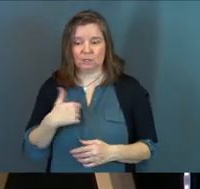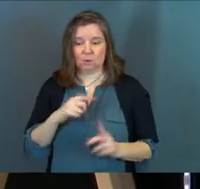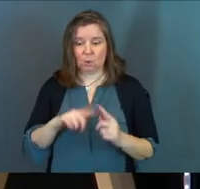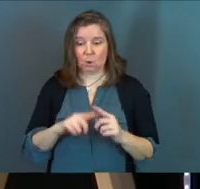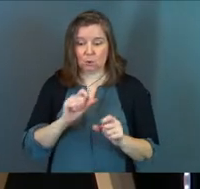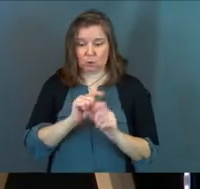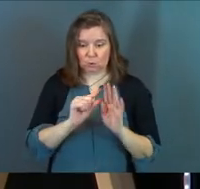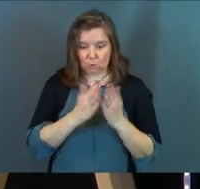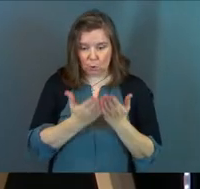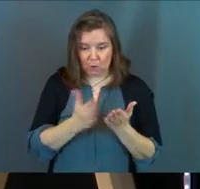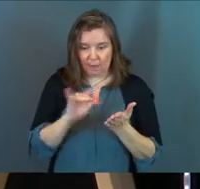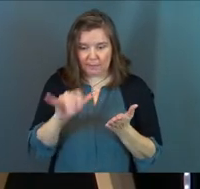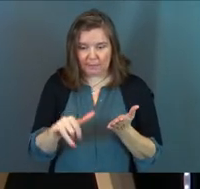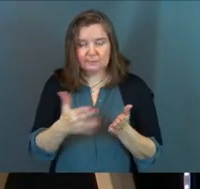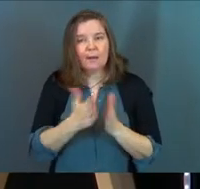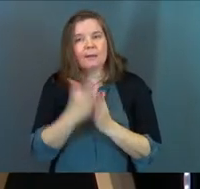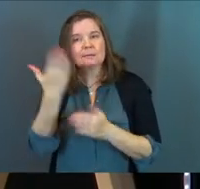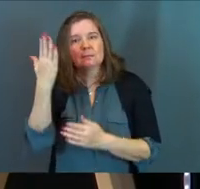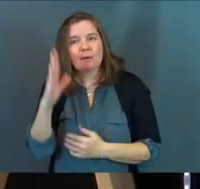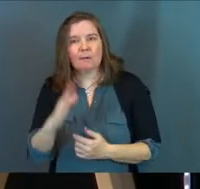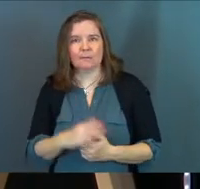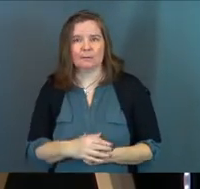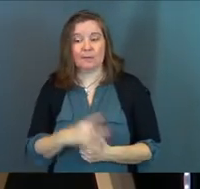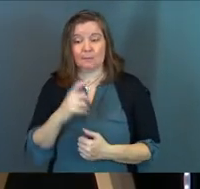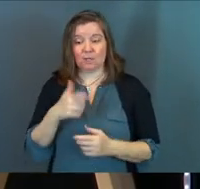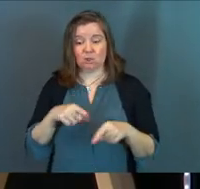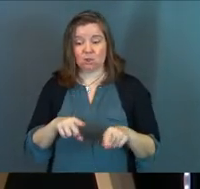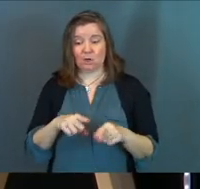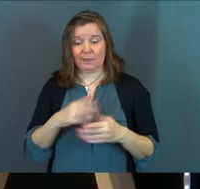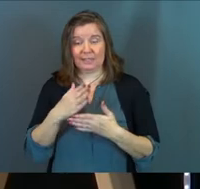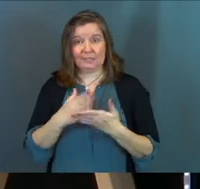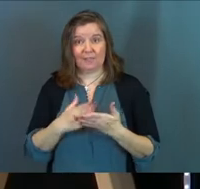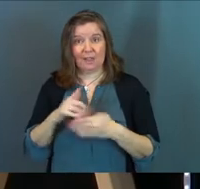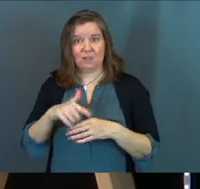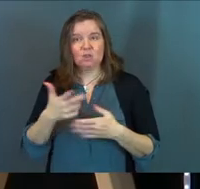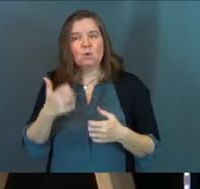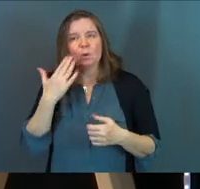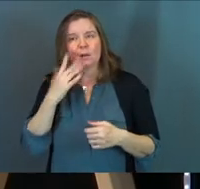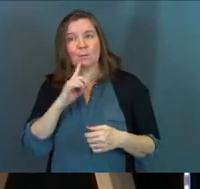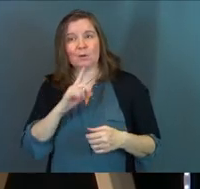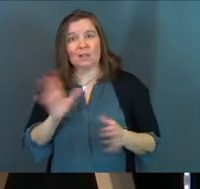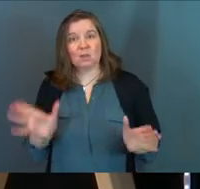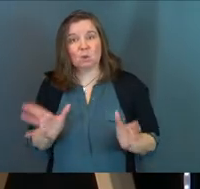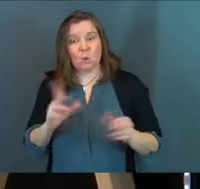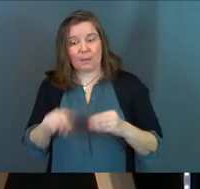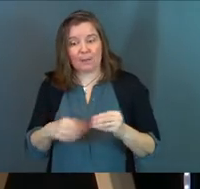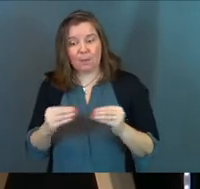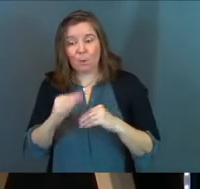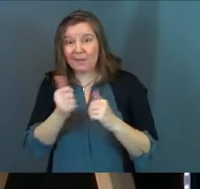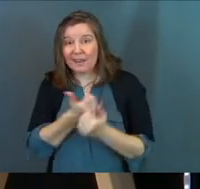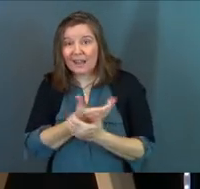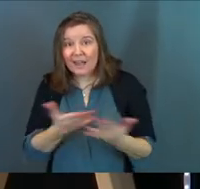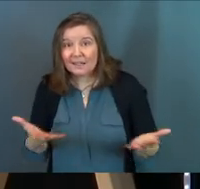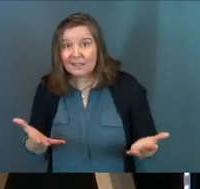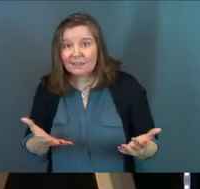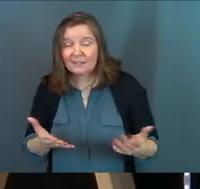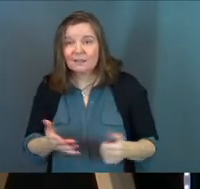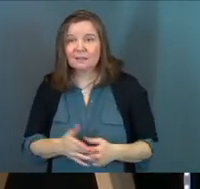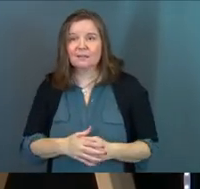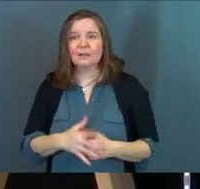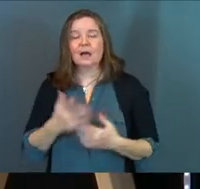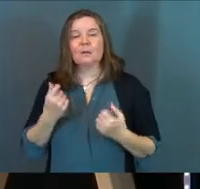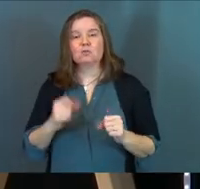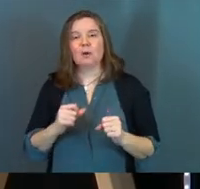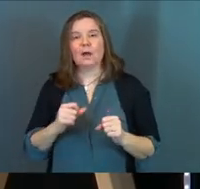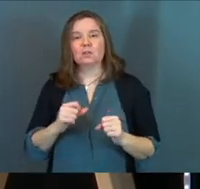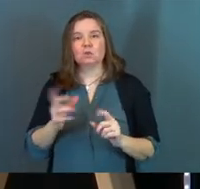need to go to his word on this? Ask God. Because during this phase, you know what I'm really coaching them about more than anything else? Is